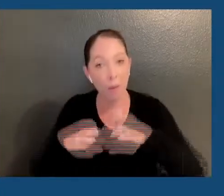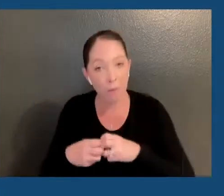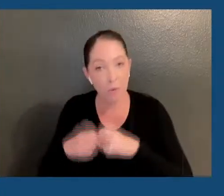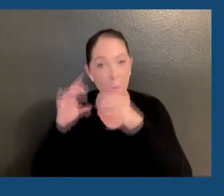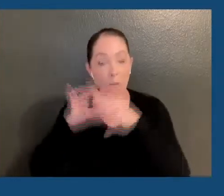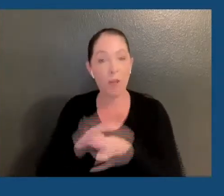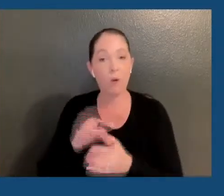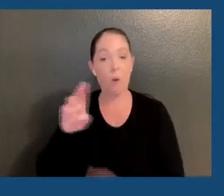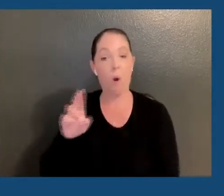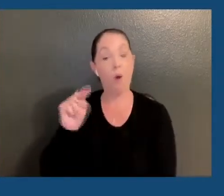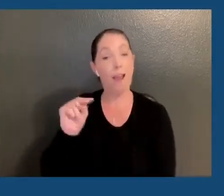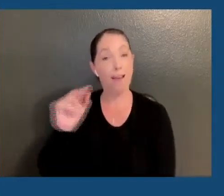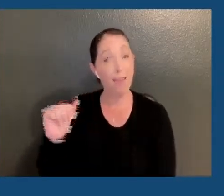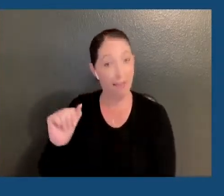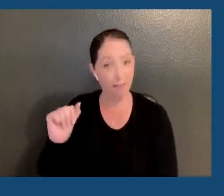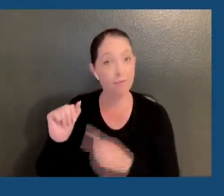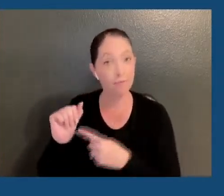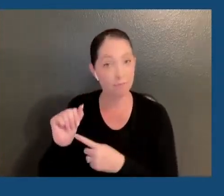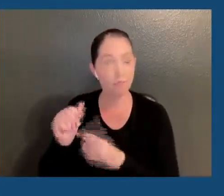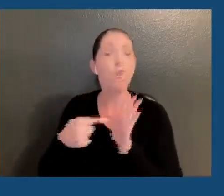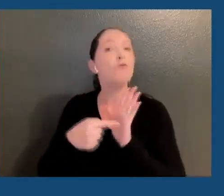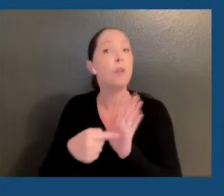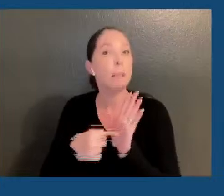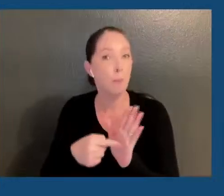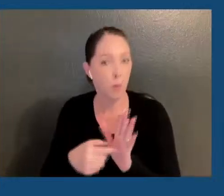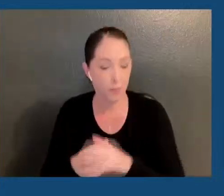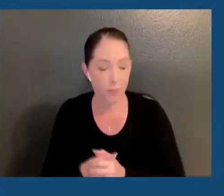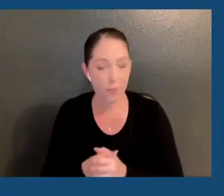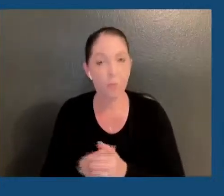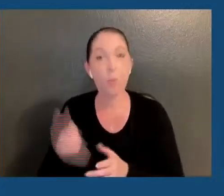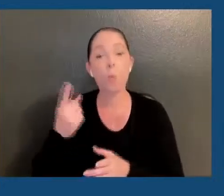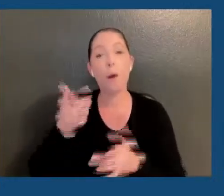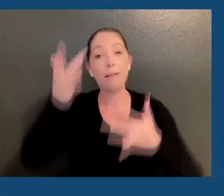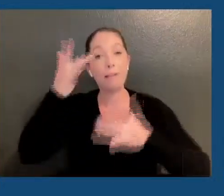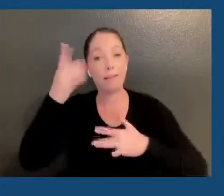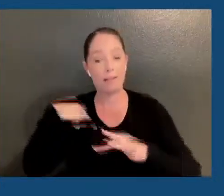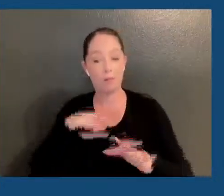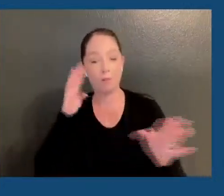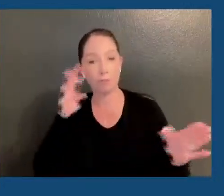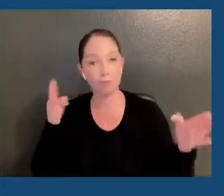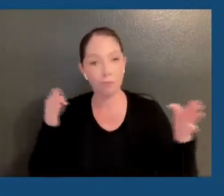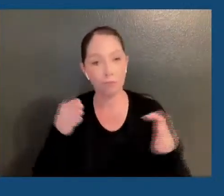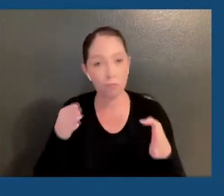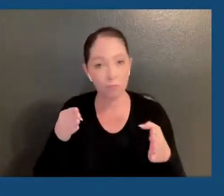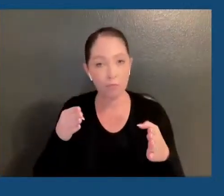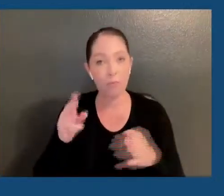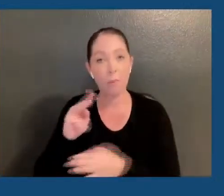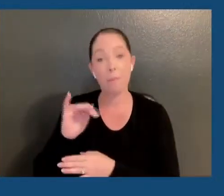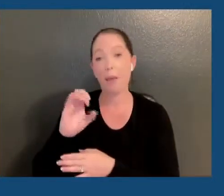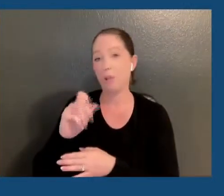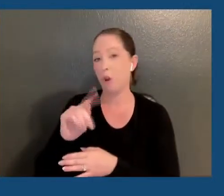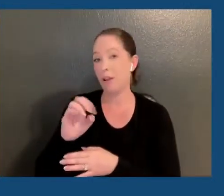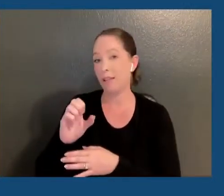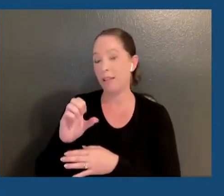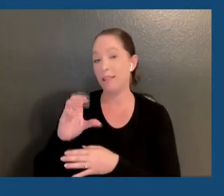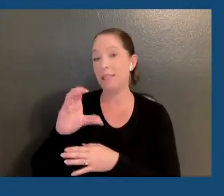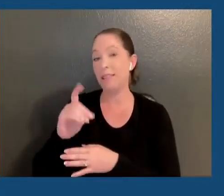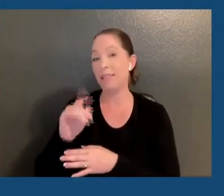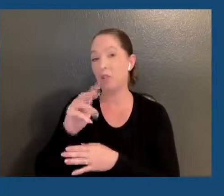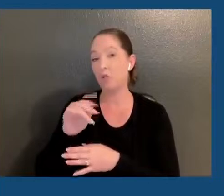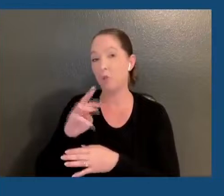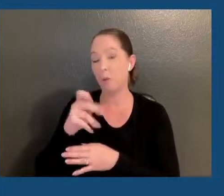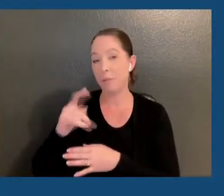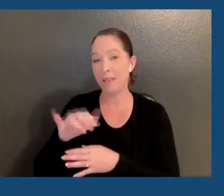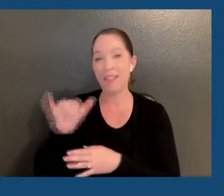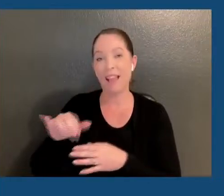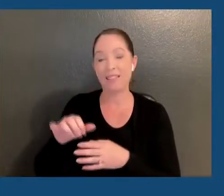RNA. And for example, one such disease that we focus on is myotonic dystrophy, which is caused by a toxic RNA that you can